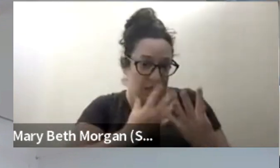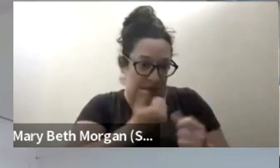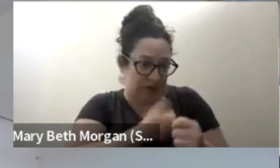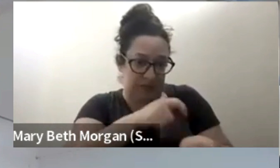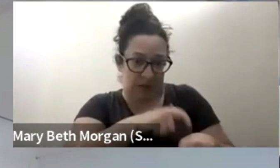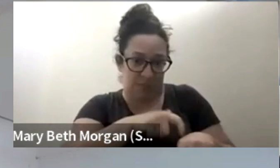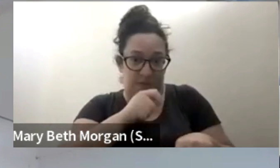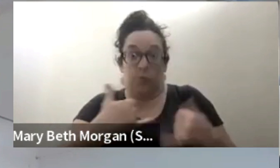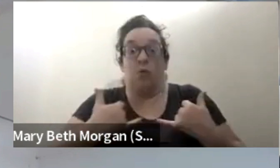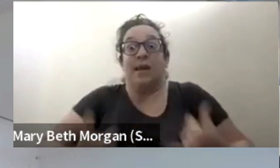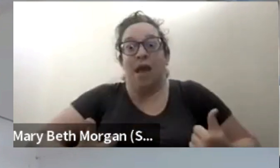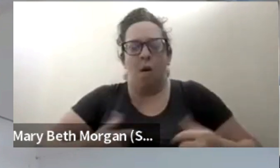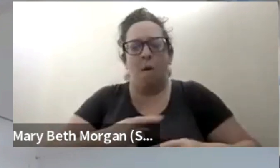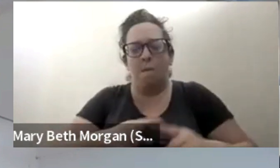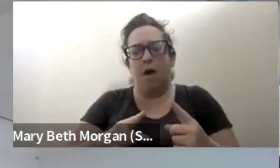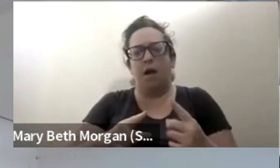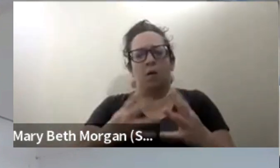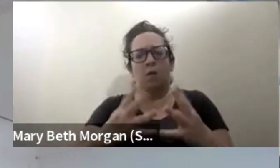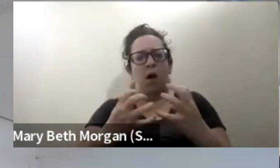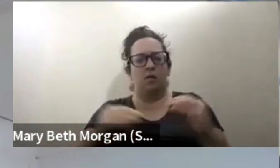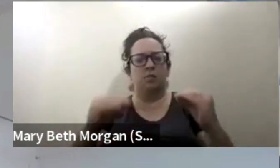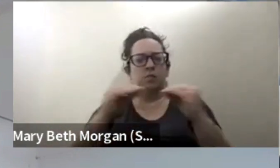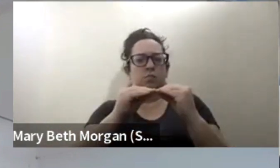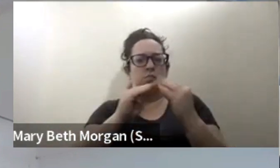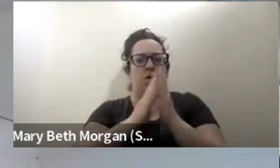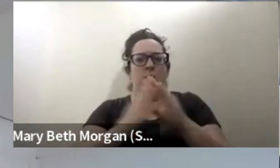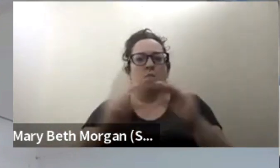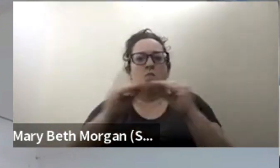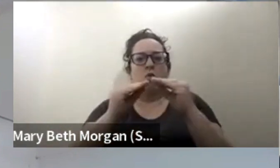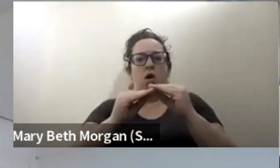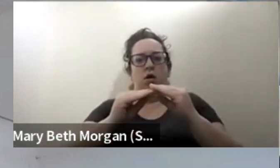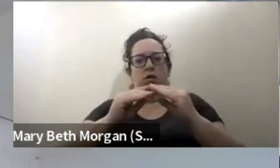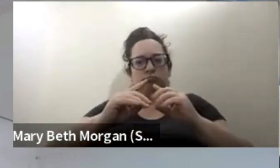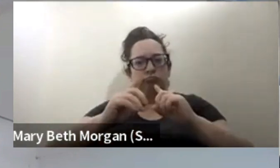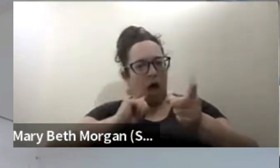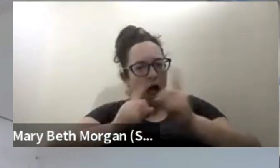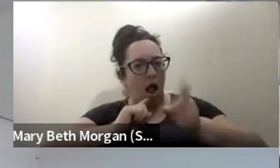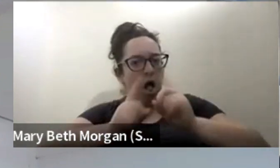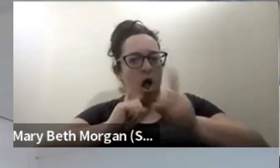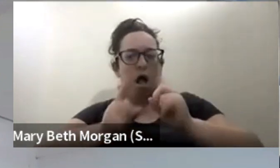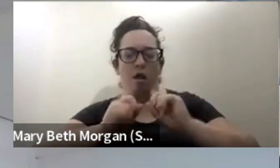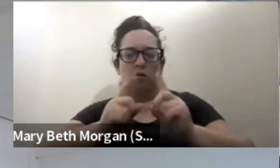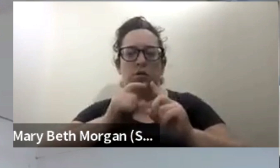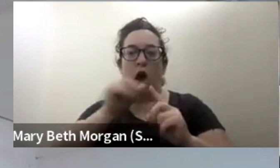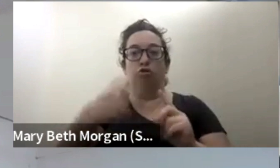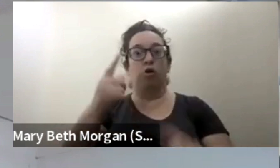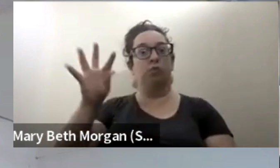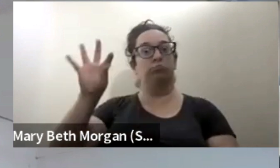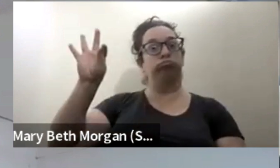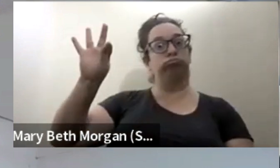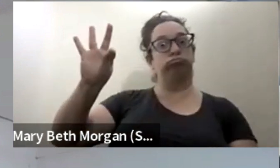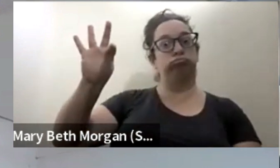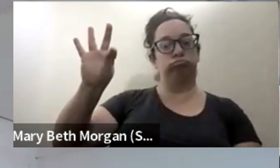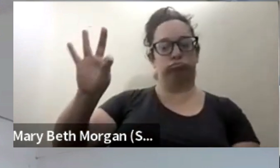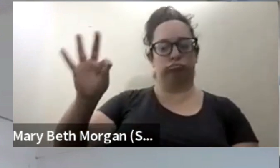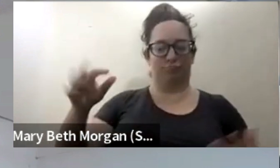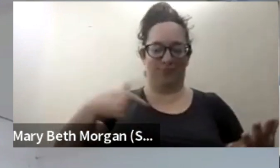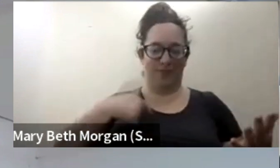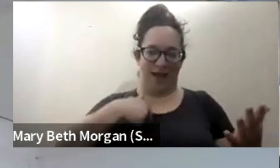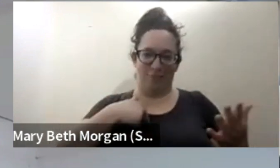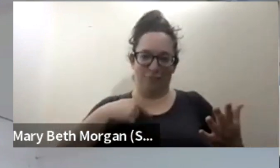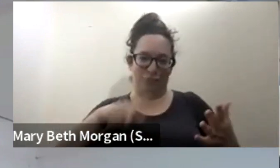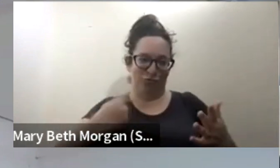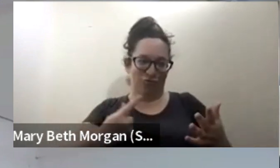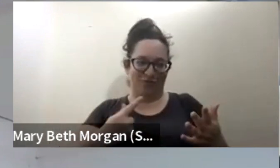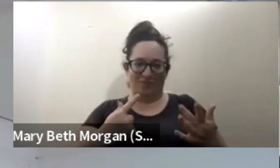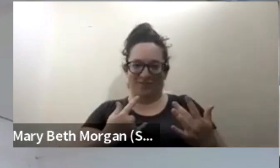this will become more of a conversation, because I want to learn from you too. I'm just wading in the